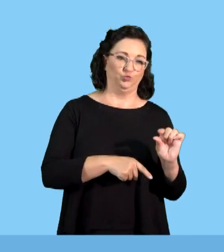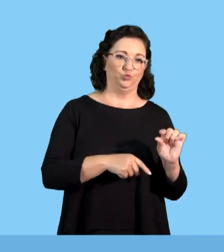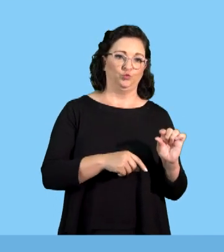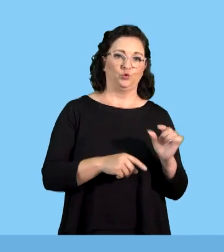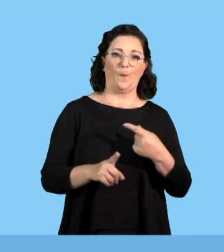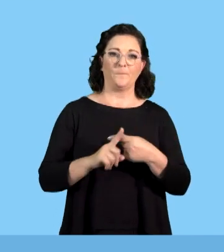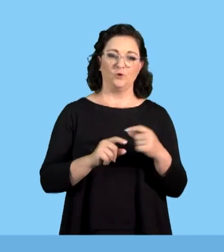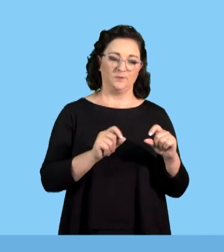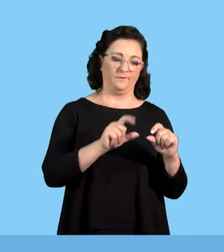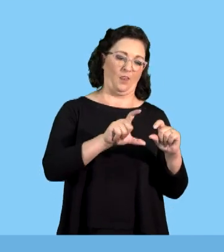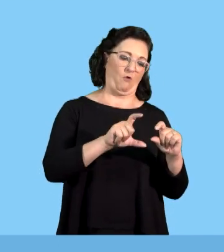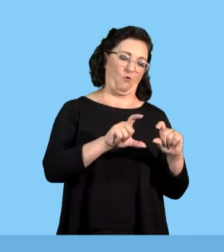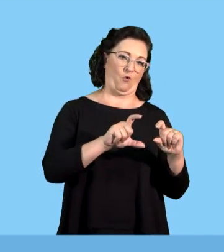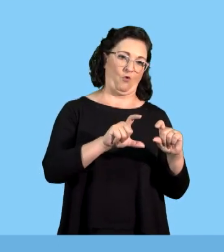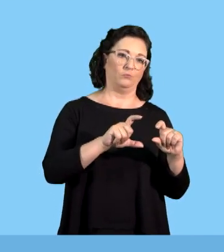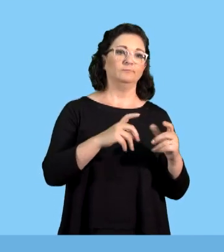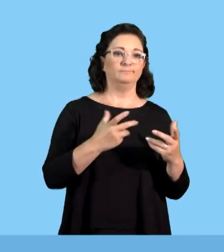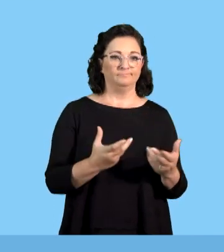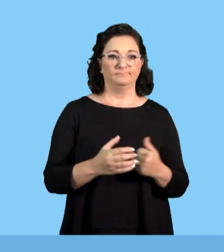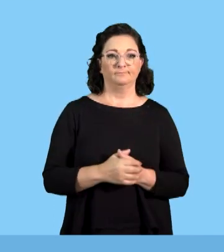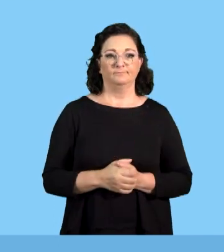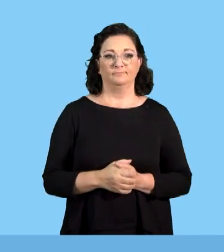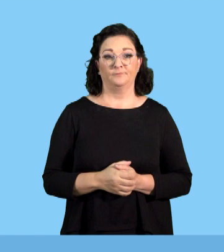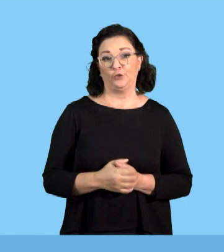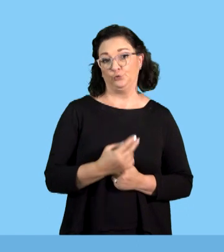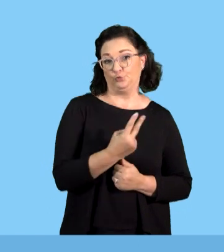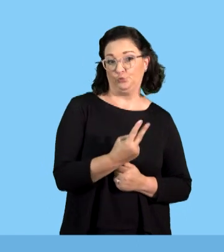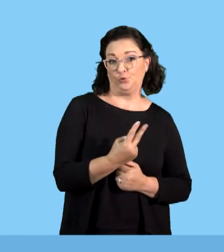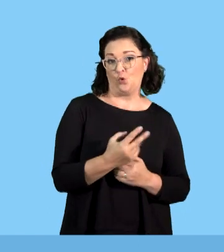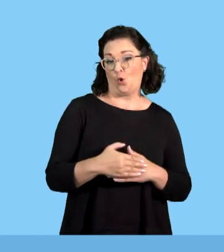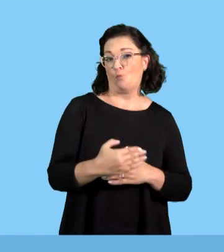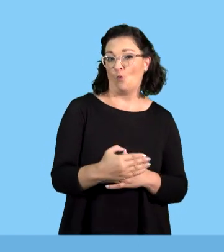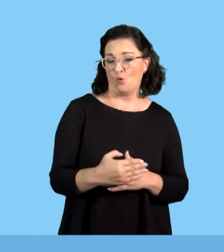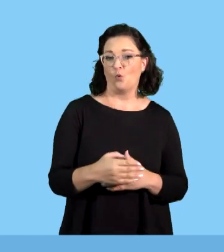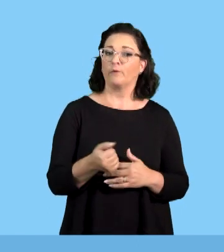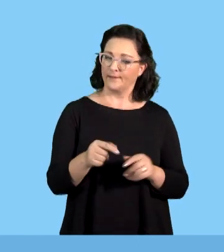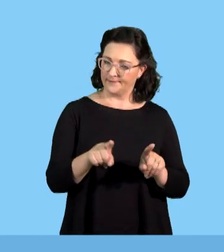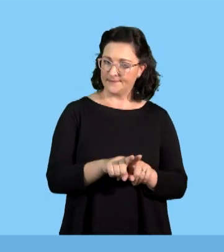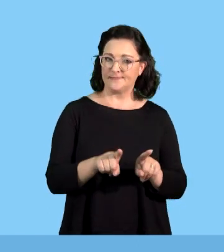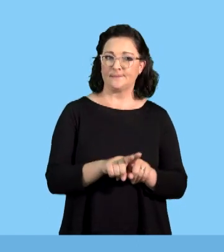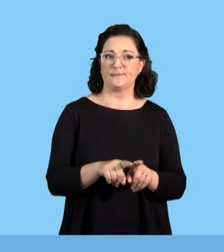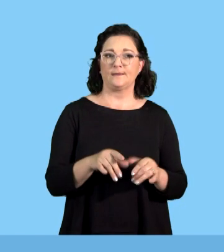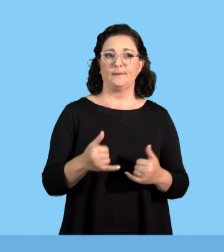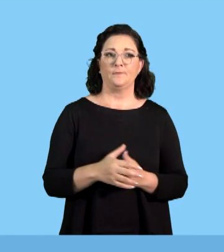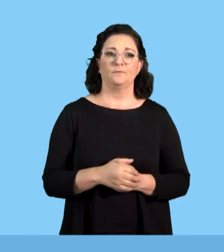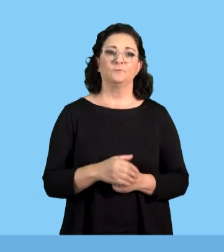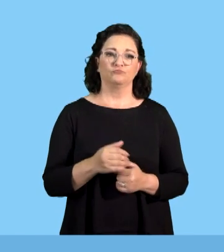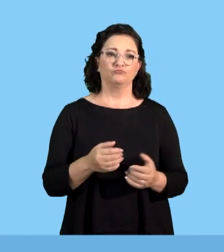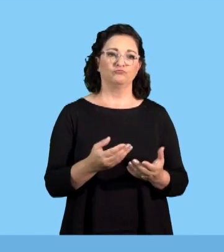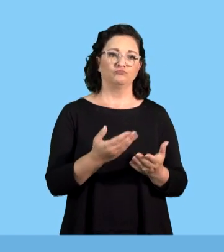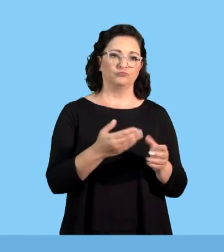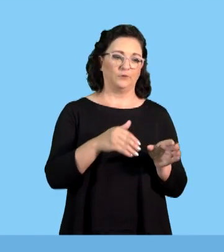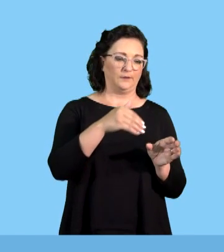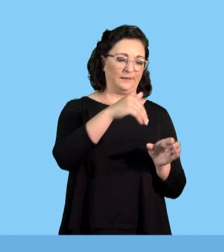just that one, then that is a cell. Should we have more of these things, two or more of the very same things here, we are going to now have